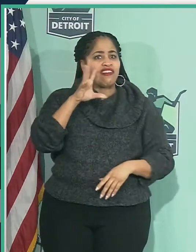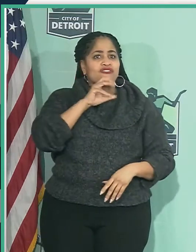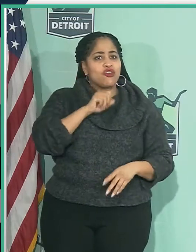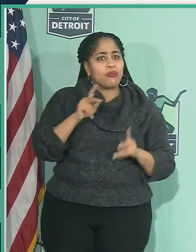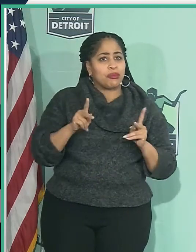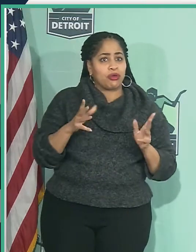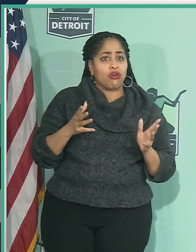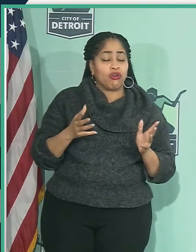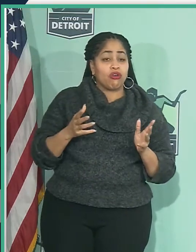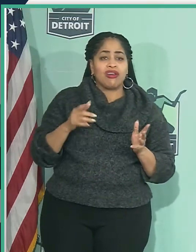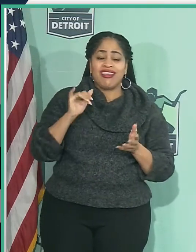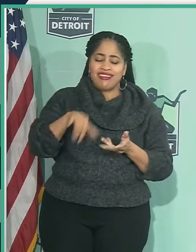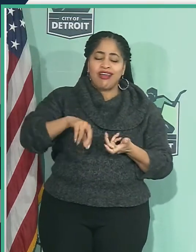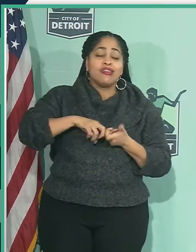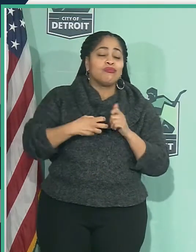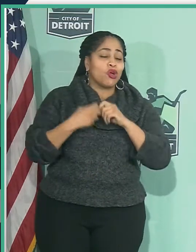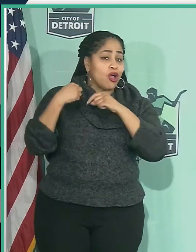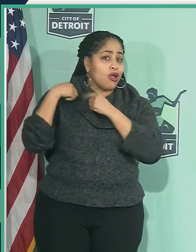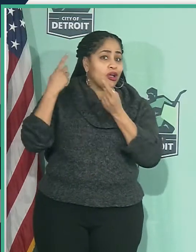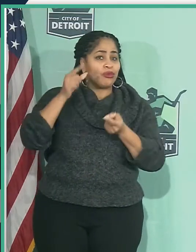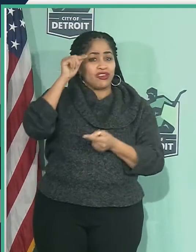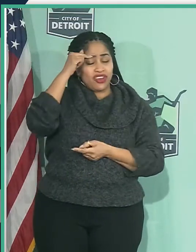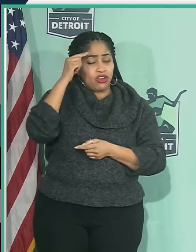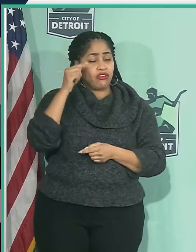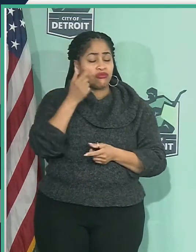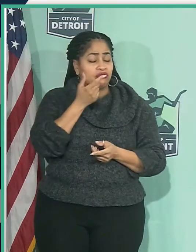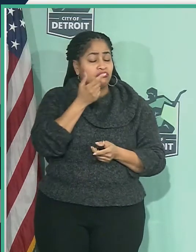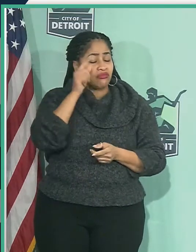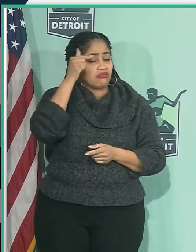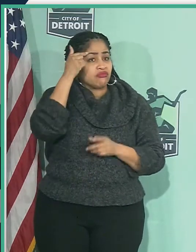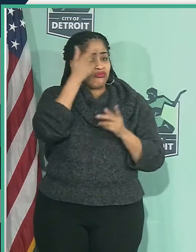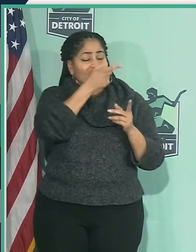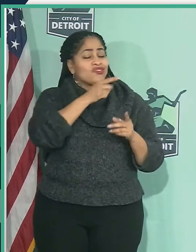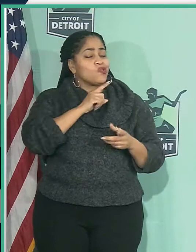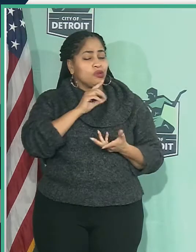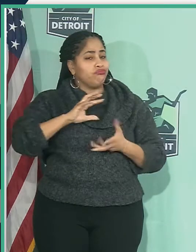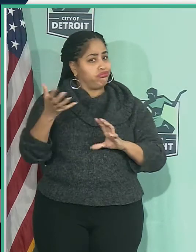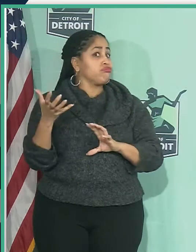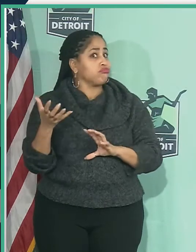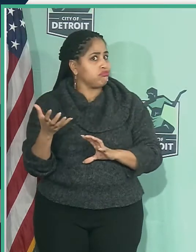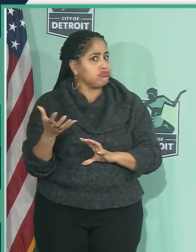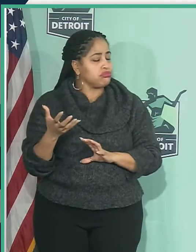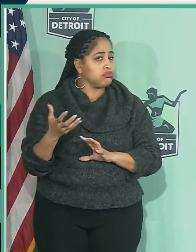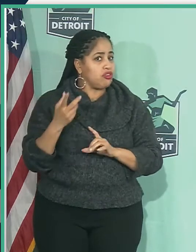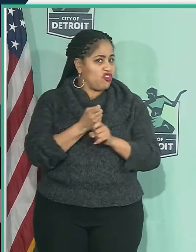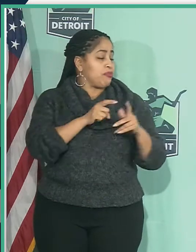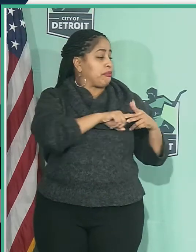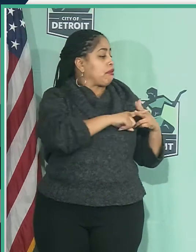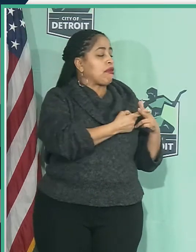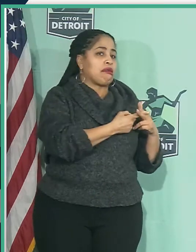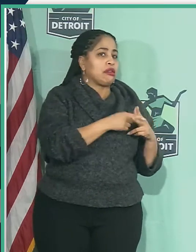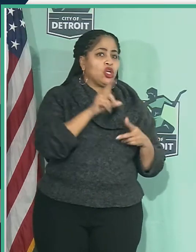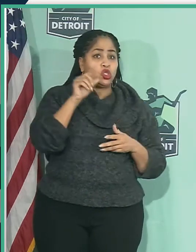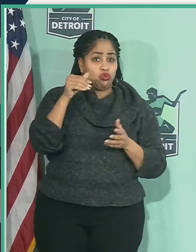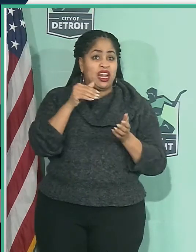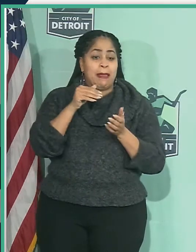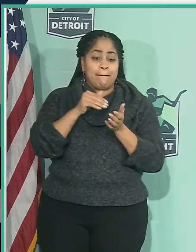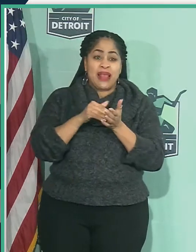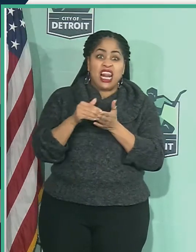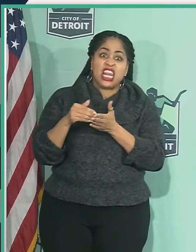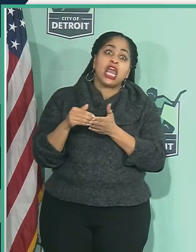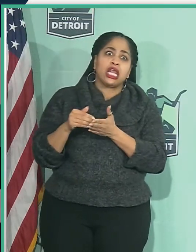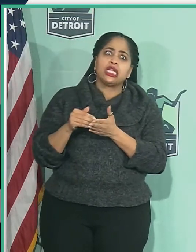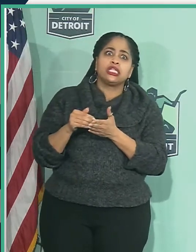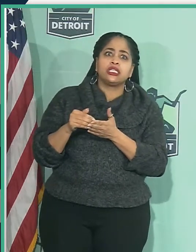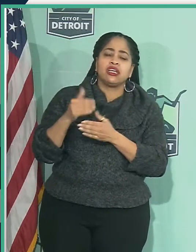been the problem all along. The federal government has botched this from the beginning. They promised there'd be 20 million vaccines by